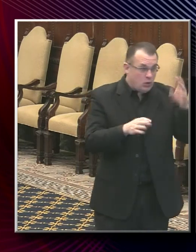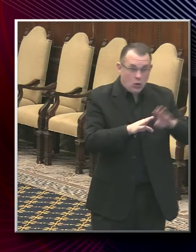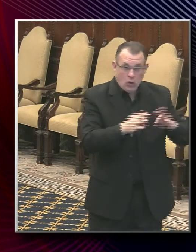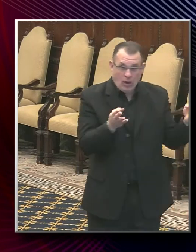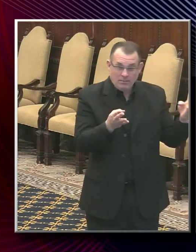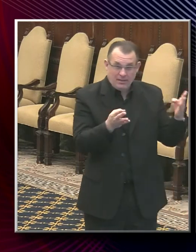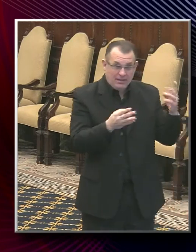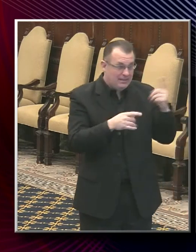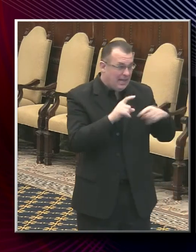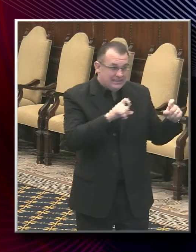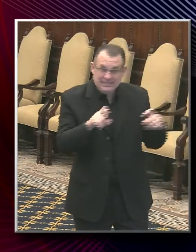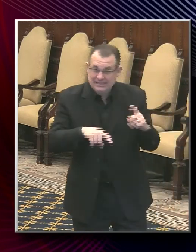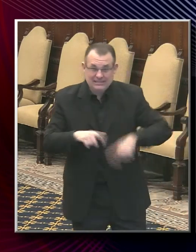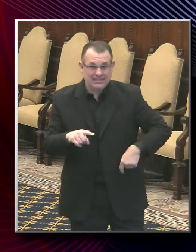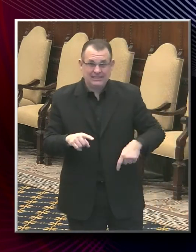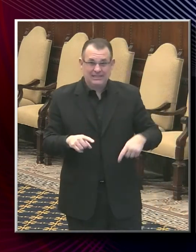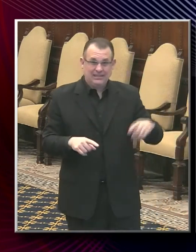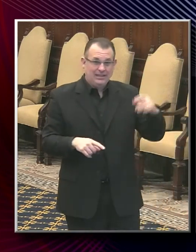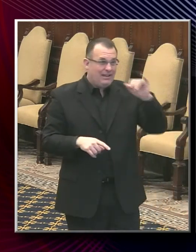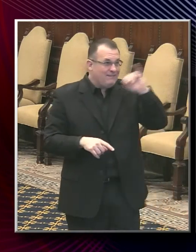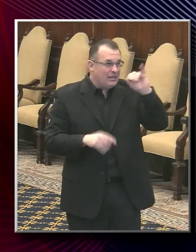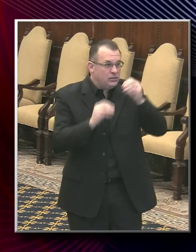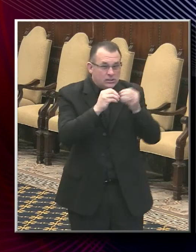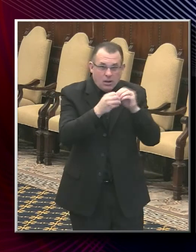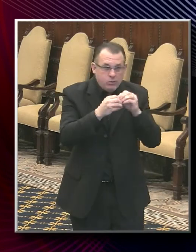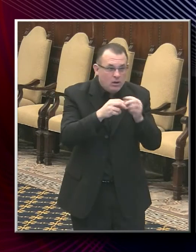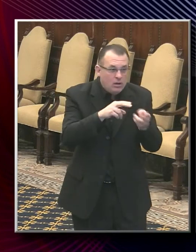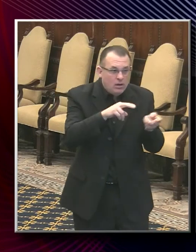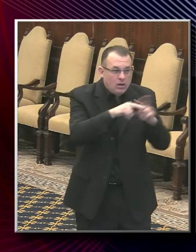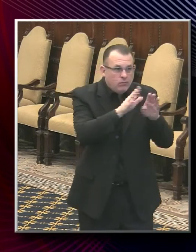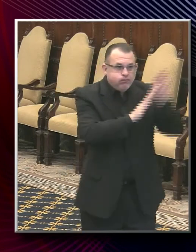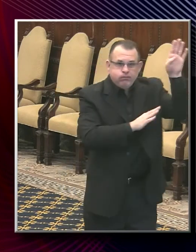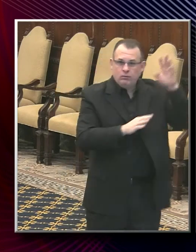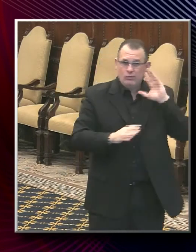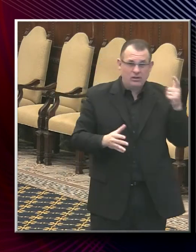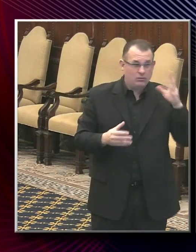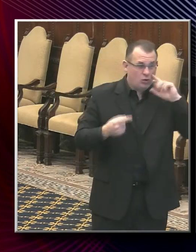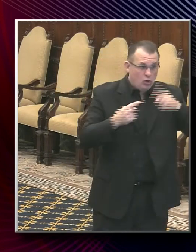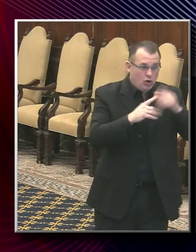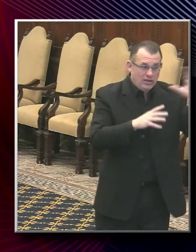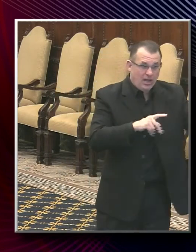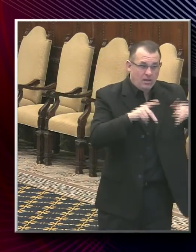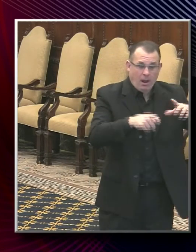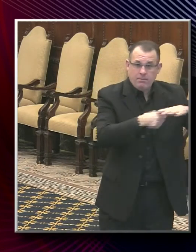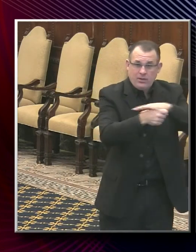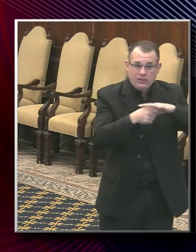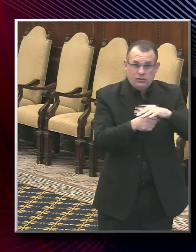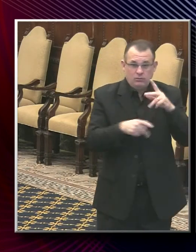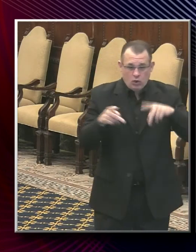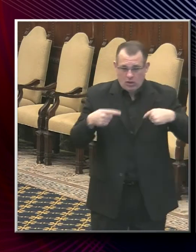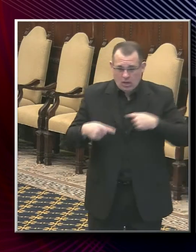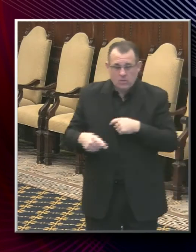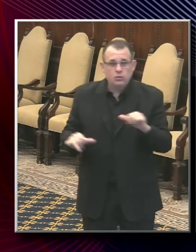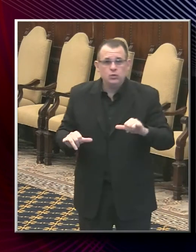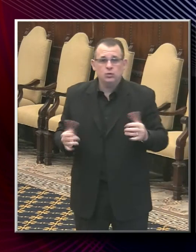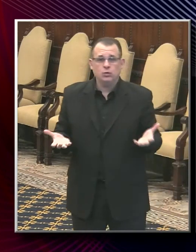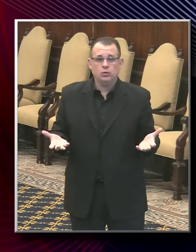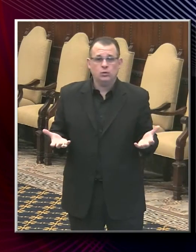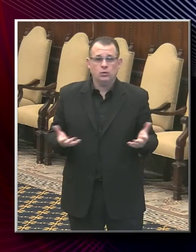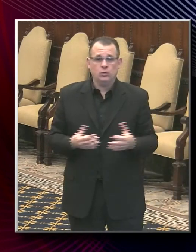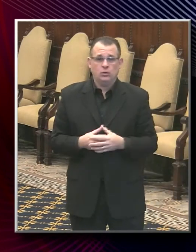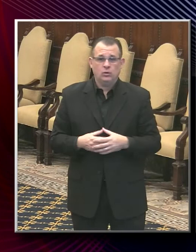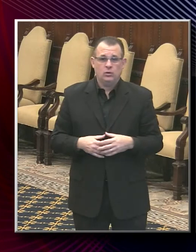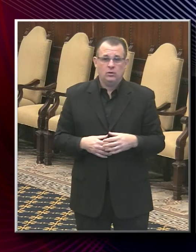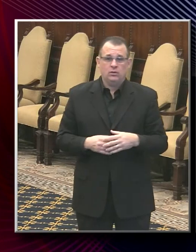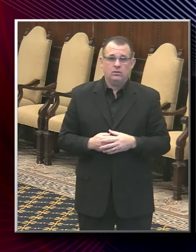get a big surge of infections, which is going to hurt their populations as well as ours. And actually hurt business